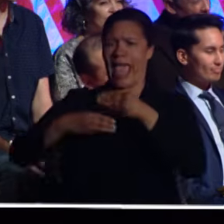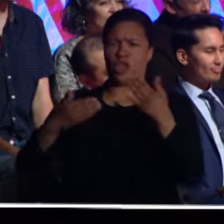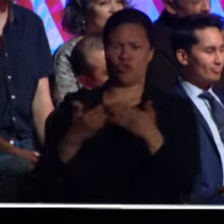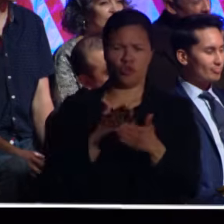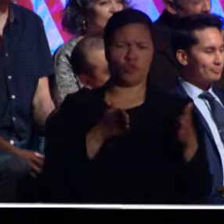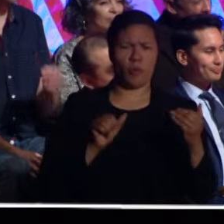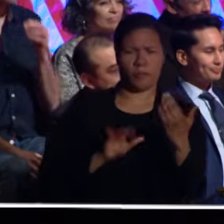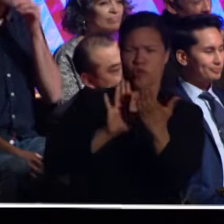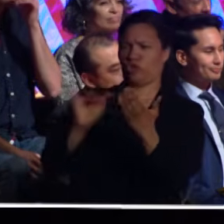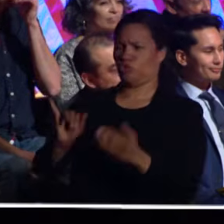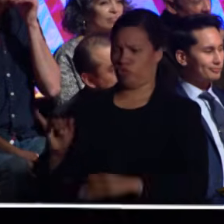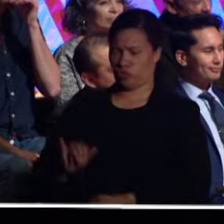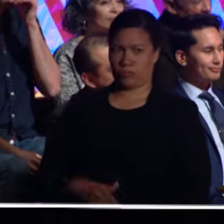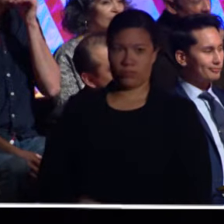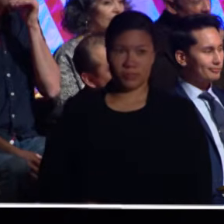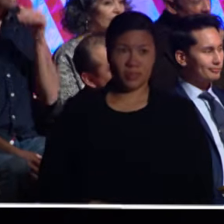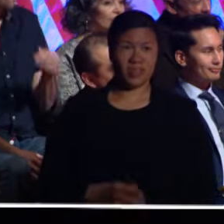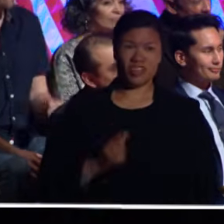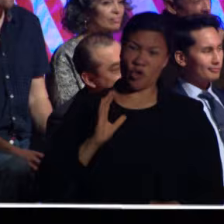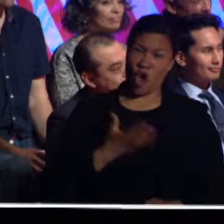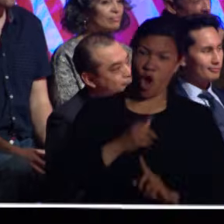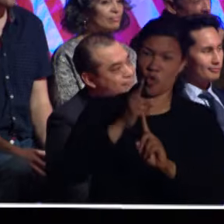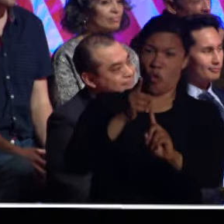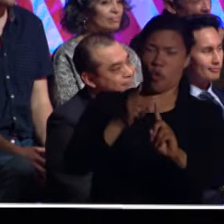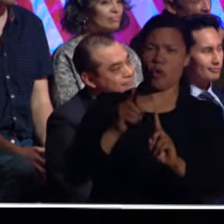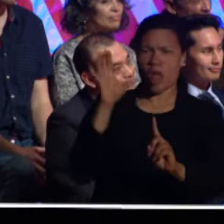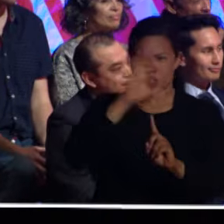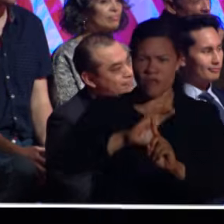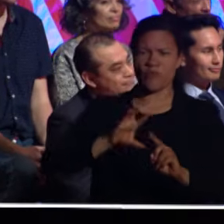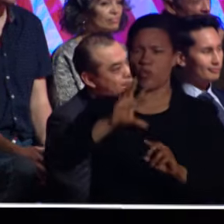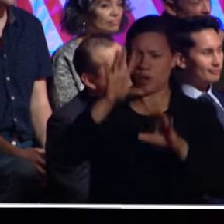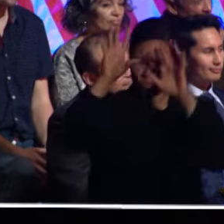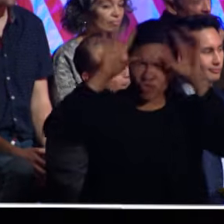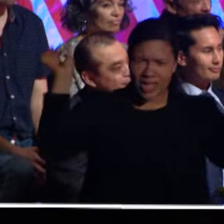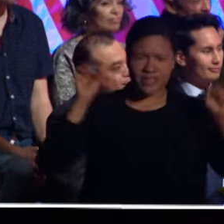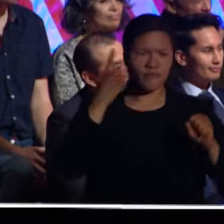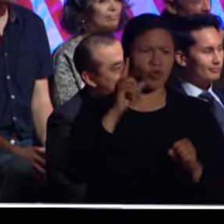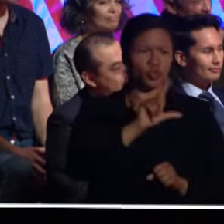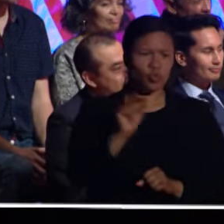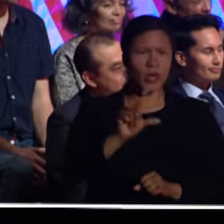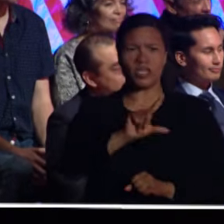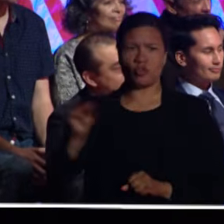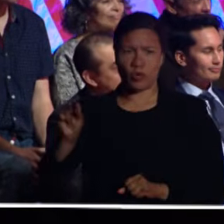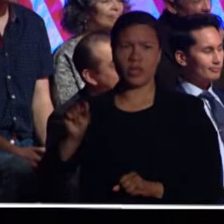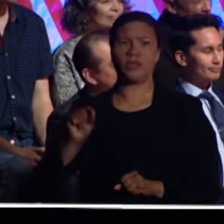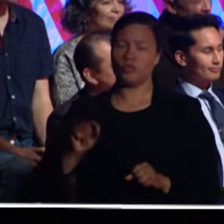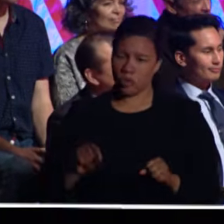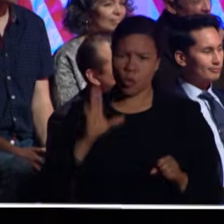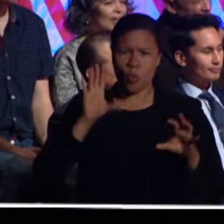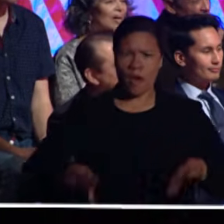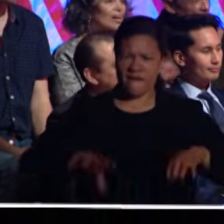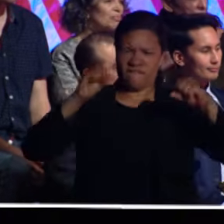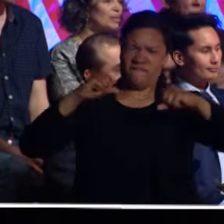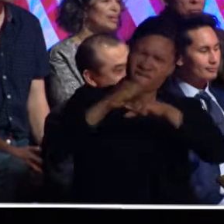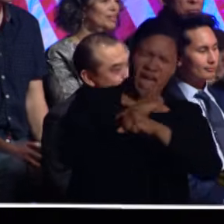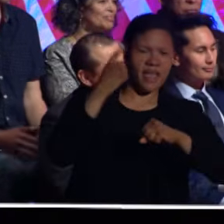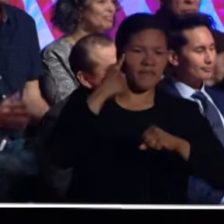for a 2020 candidate who will take up the fight for a national paid family leave